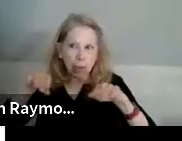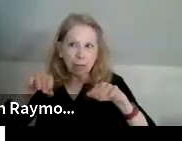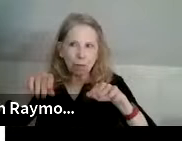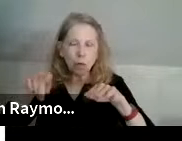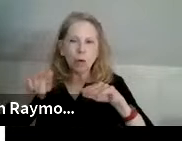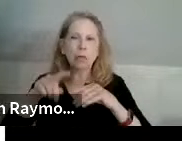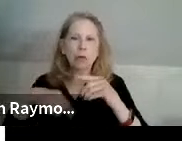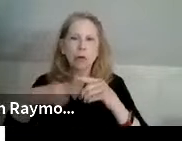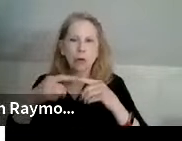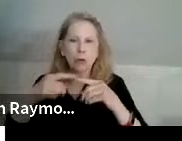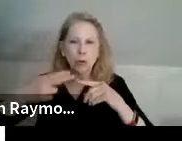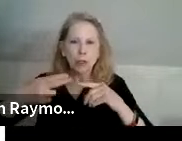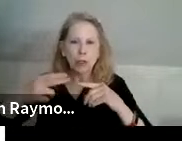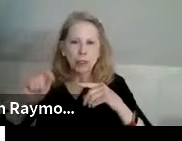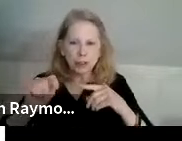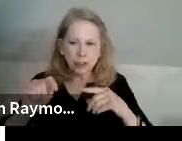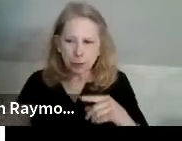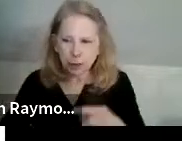go to